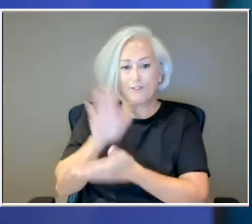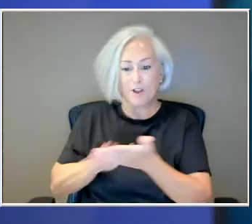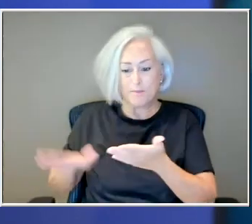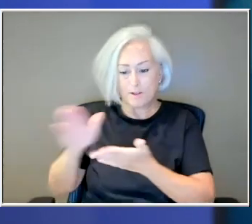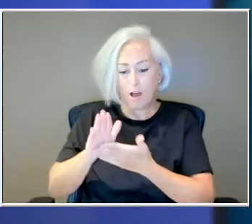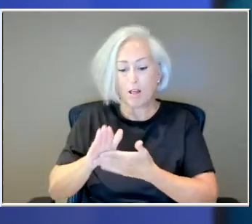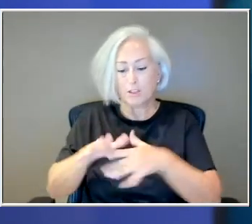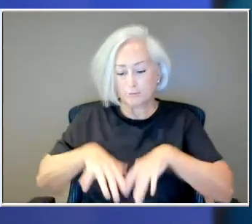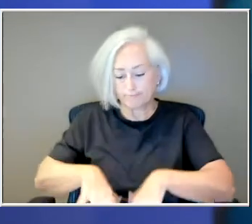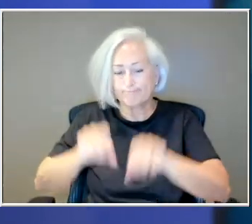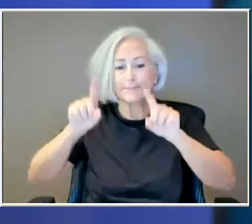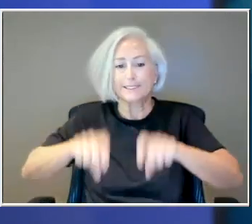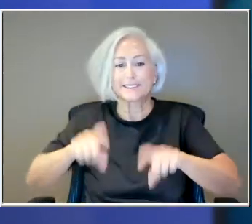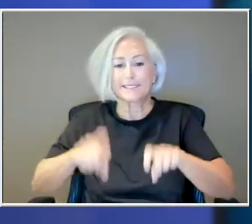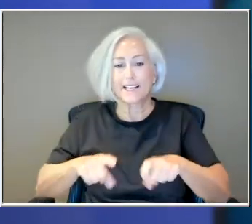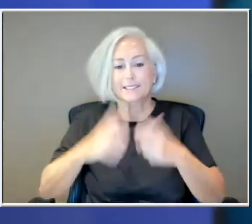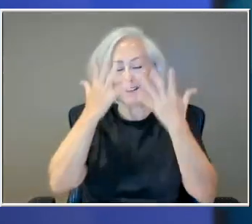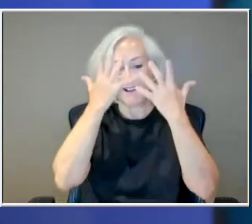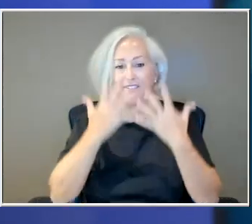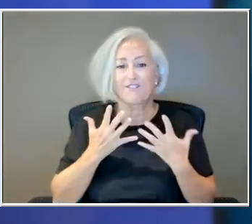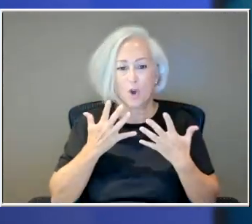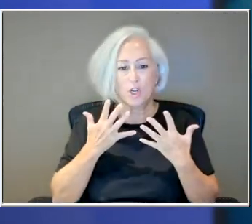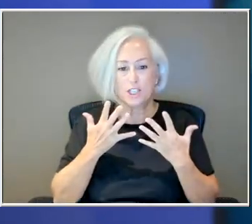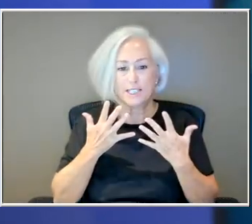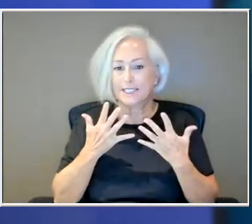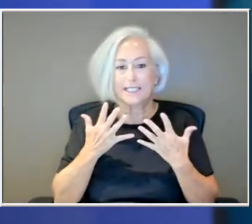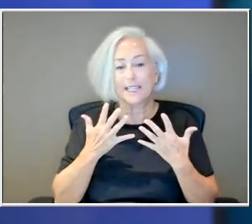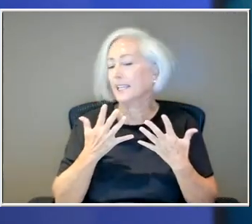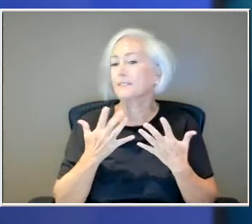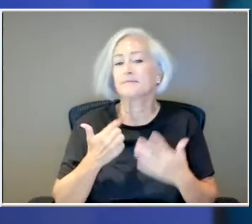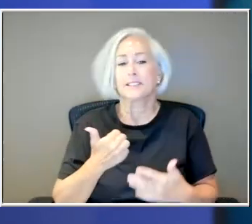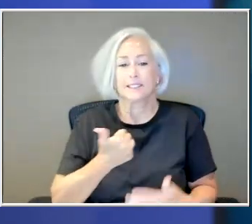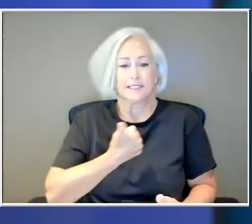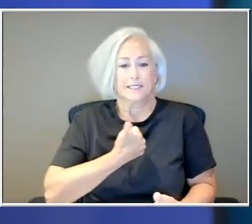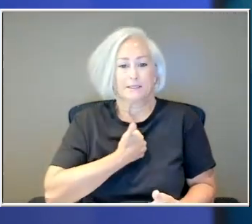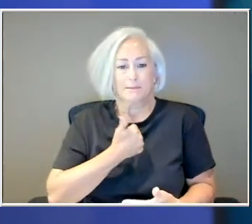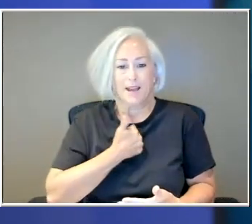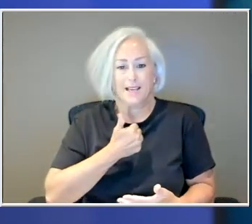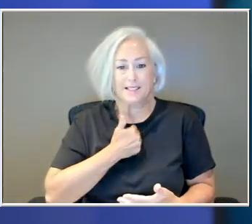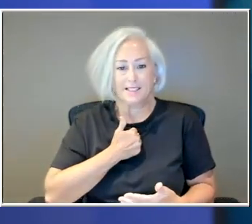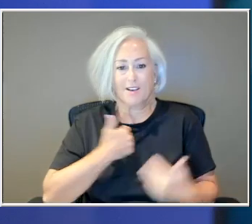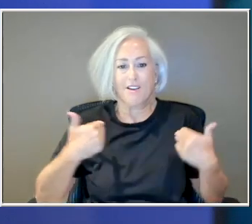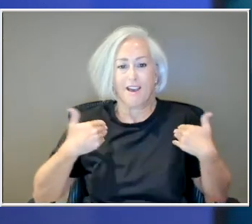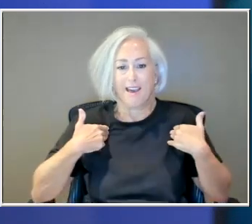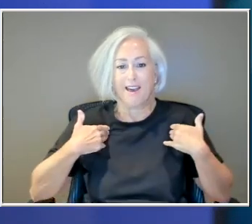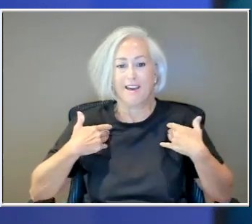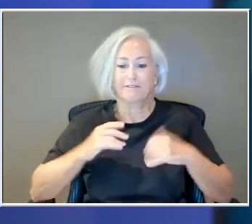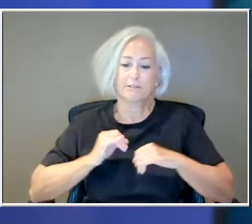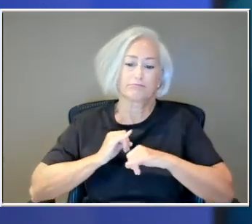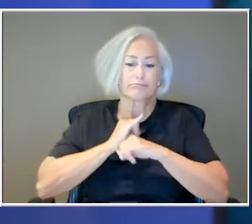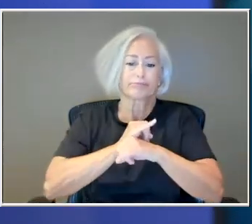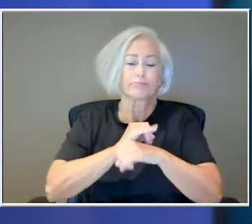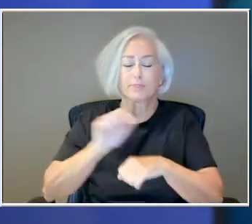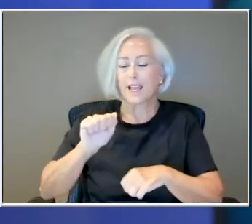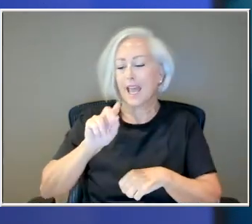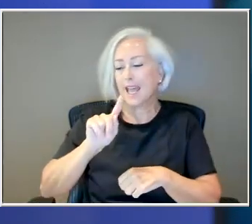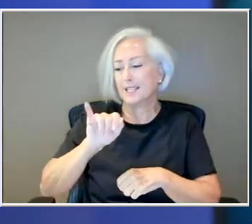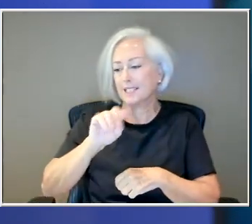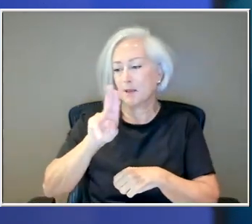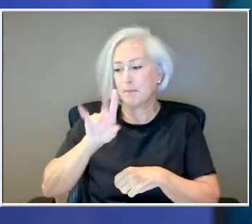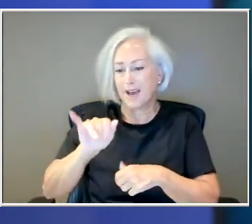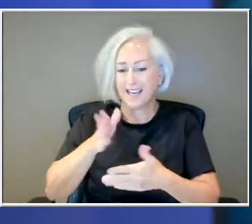and unfortunately they discovered that I apparently had developed antibodies against him while I was pregnant with him. So they said